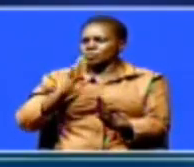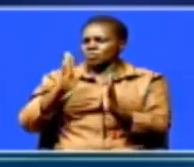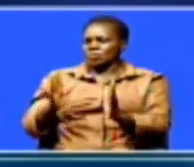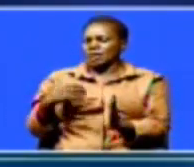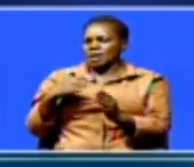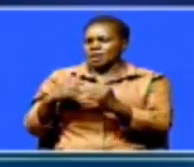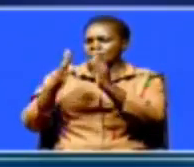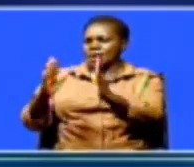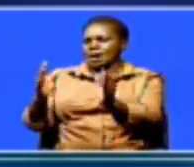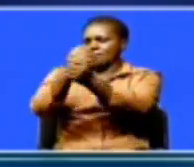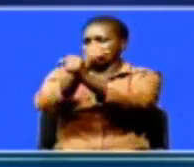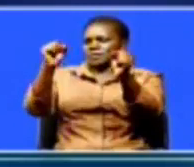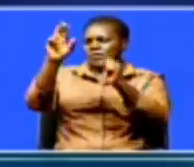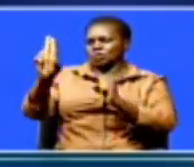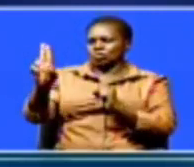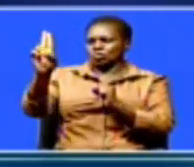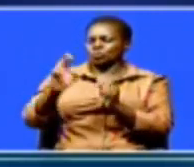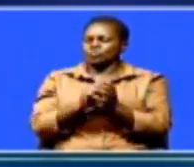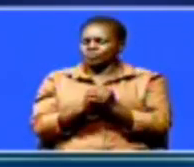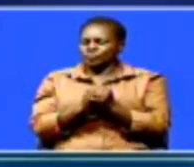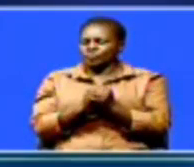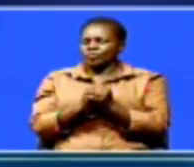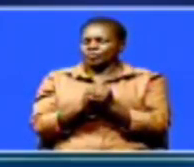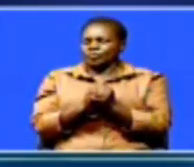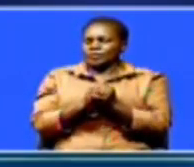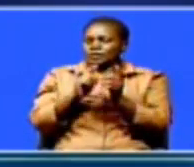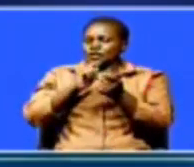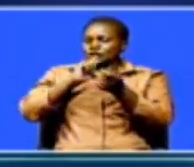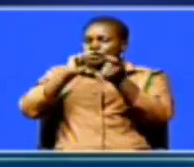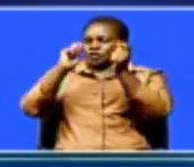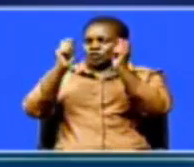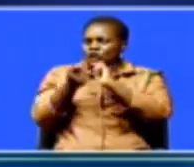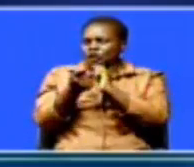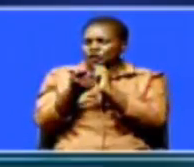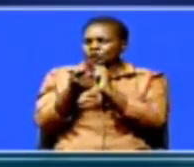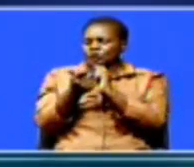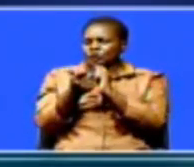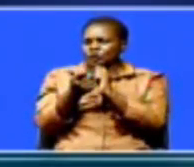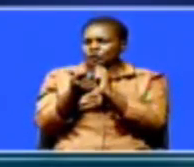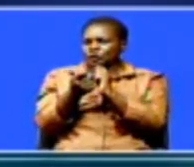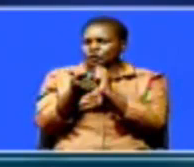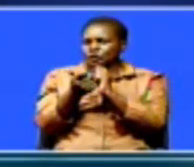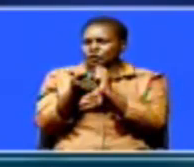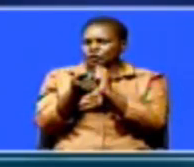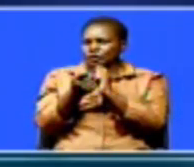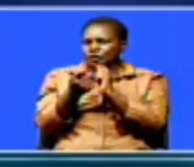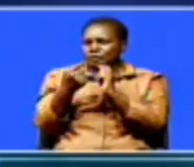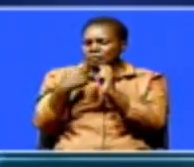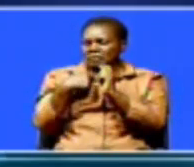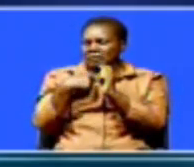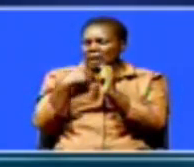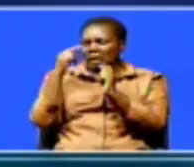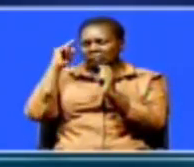is President Uhuru Kenyatta. So the changes that, and this is what I presume you're referring